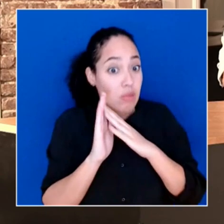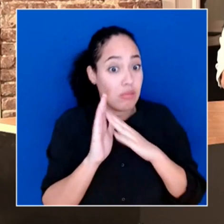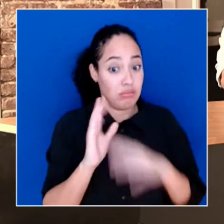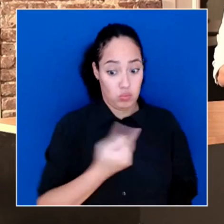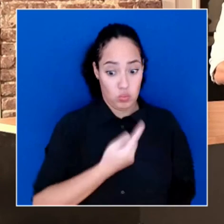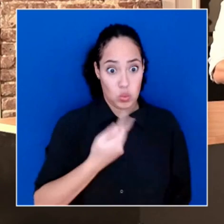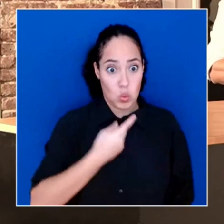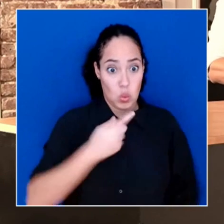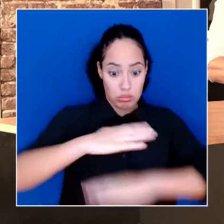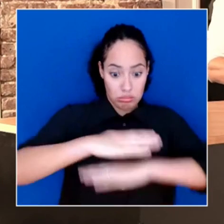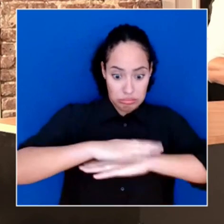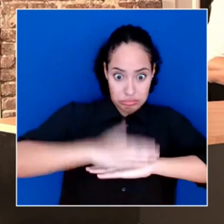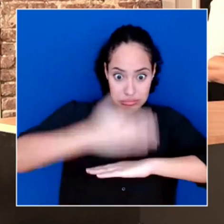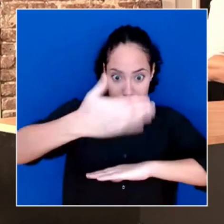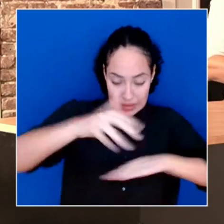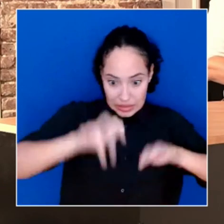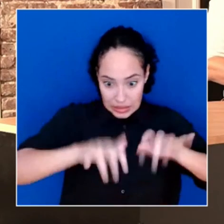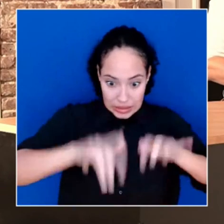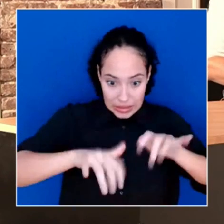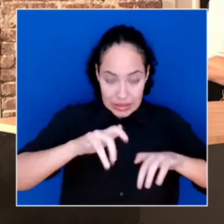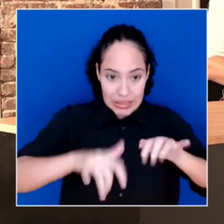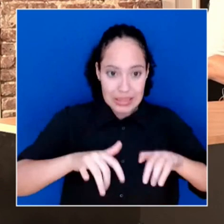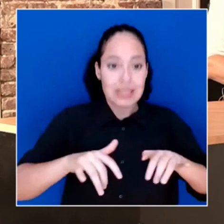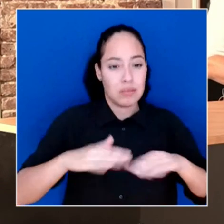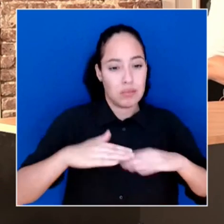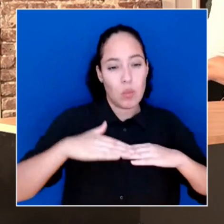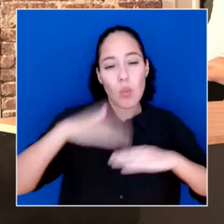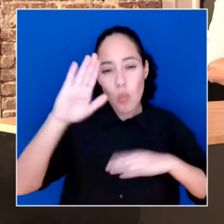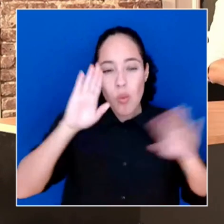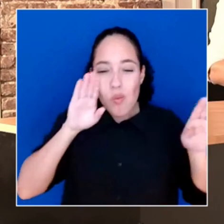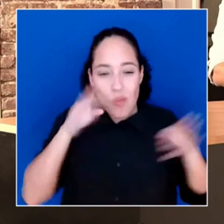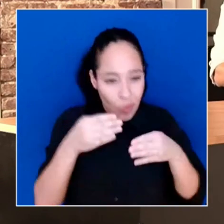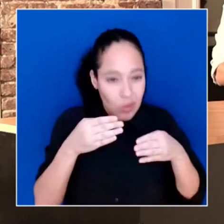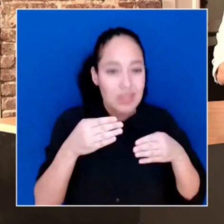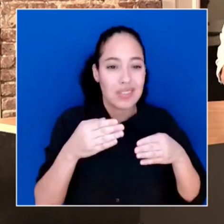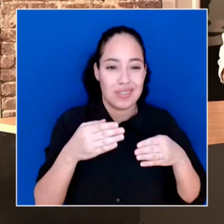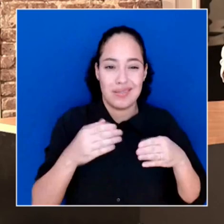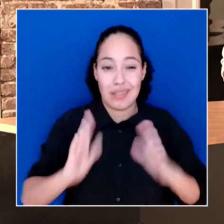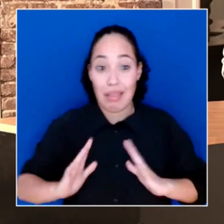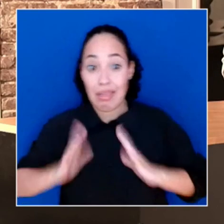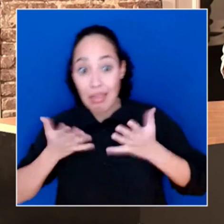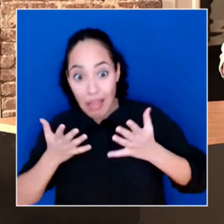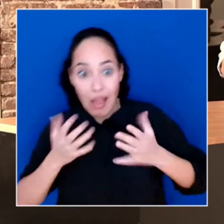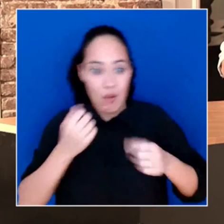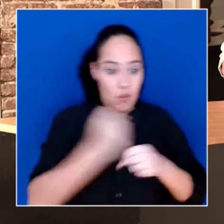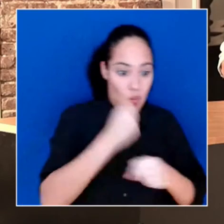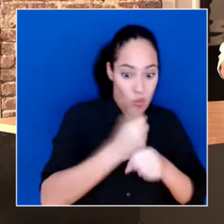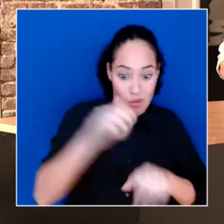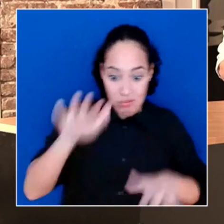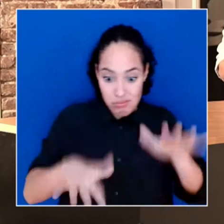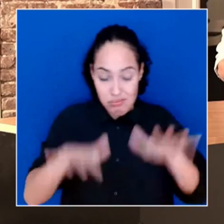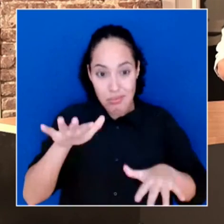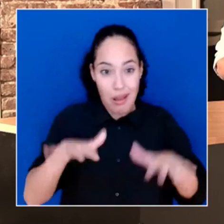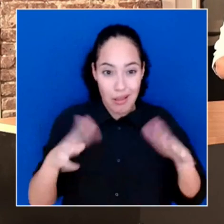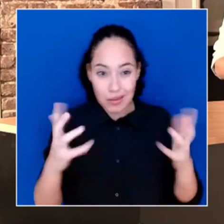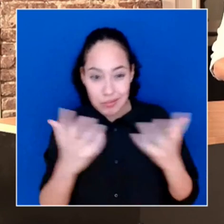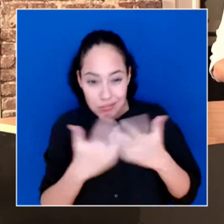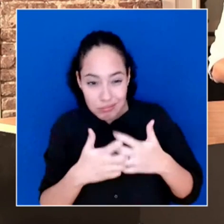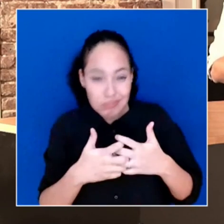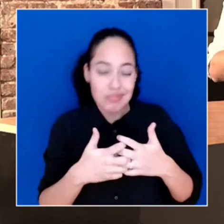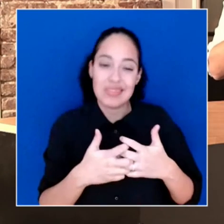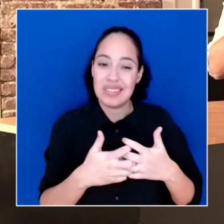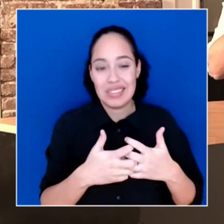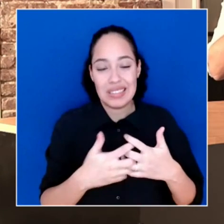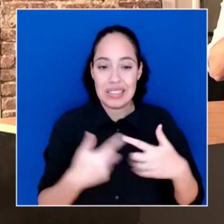me. I completely agree with you for all of that. It's for my anxiety, working from home is